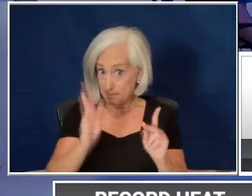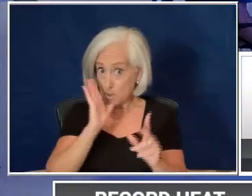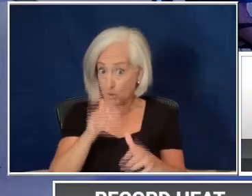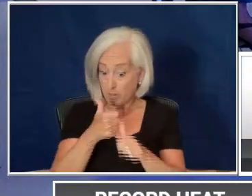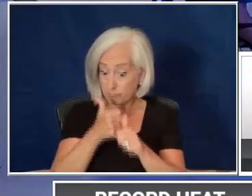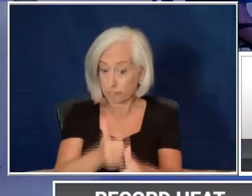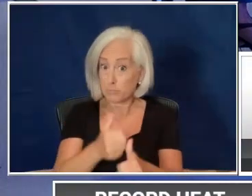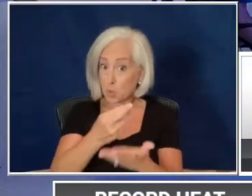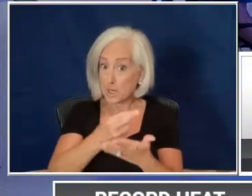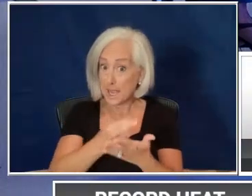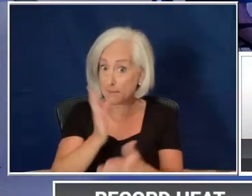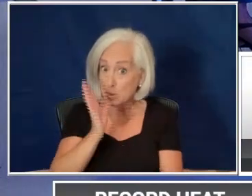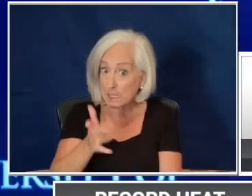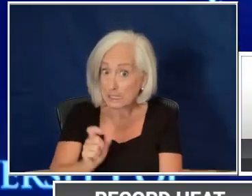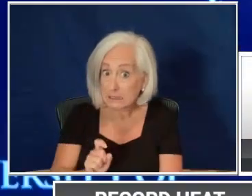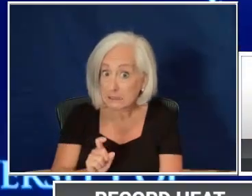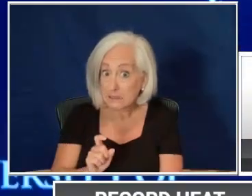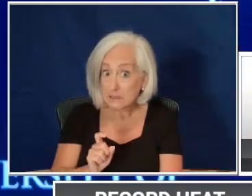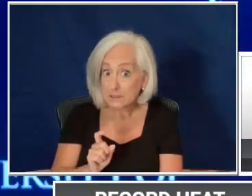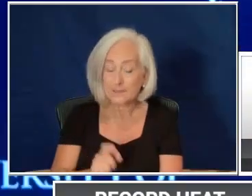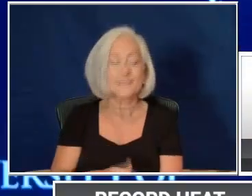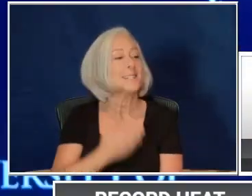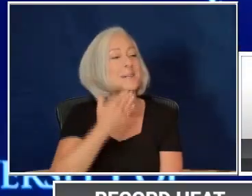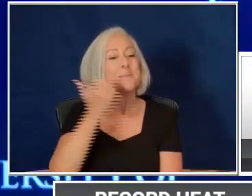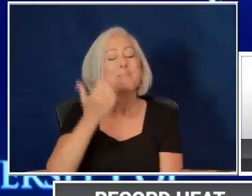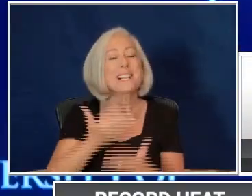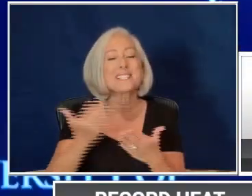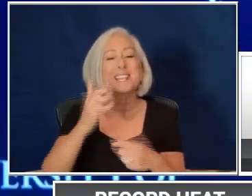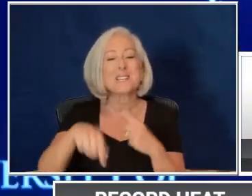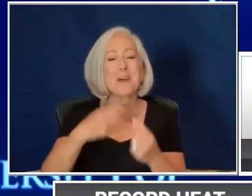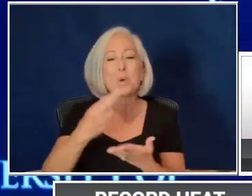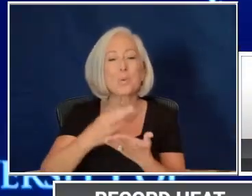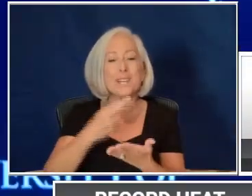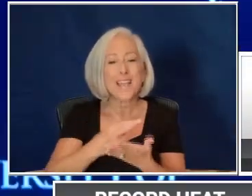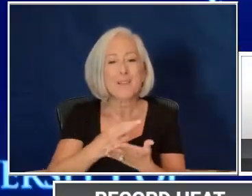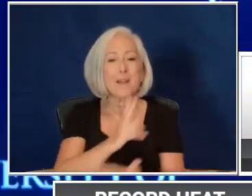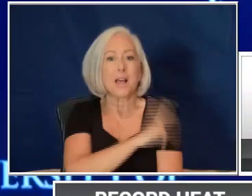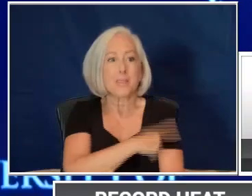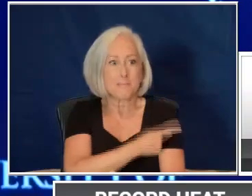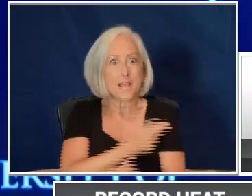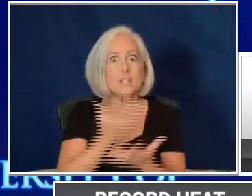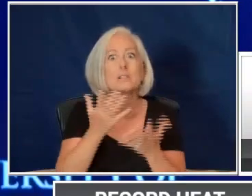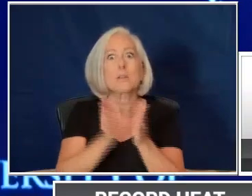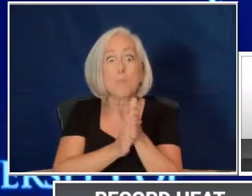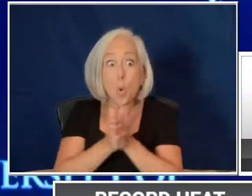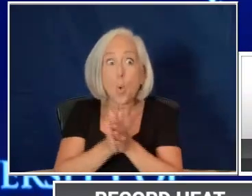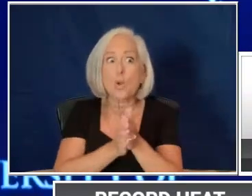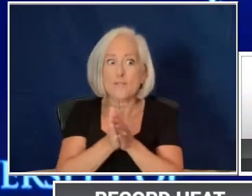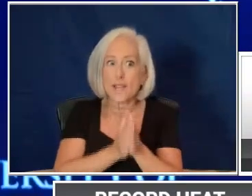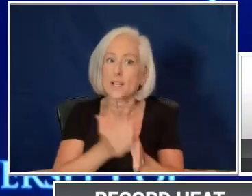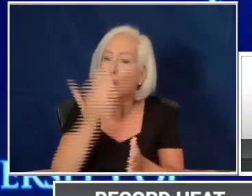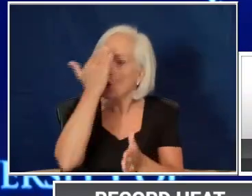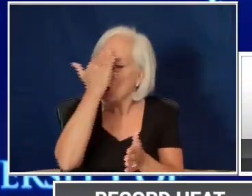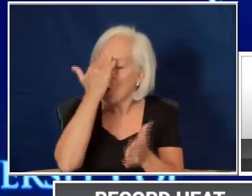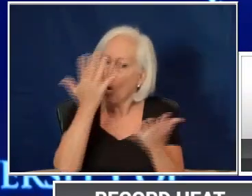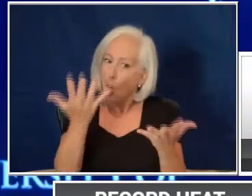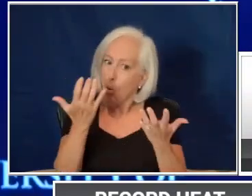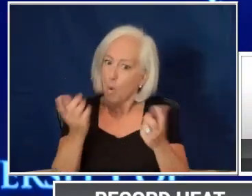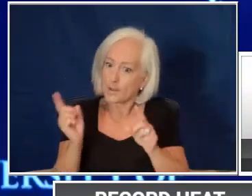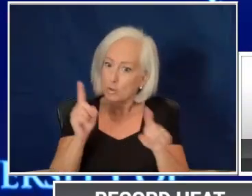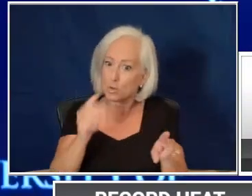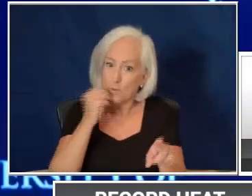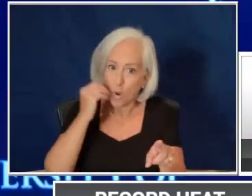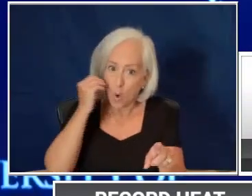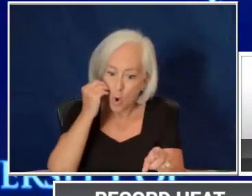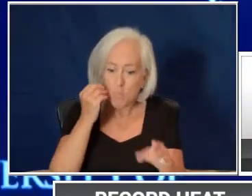regimen? I think one of the best things about rehabilitation is that our patients are extremely motivated. They know that they want to get home and be as independent